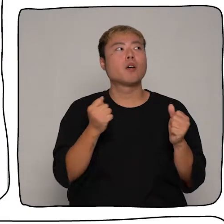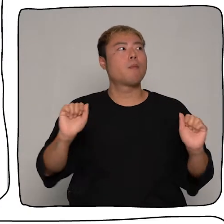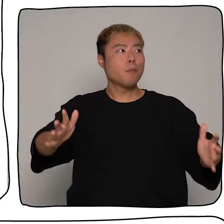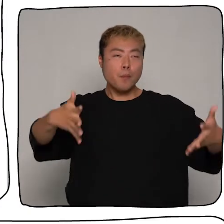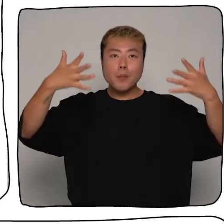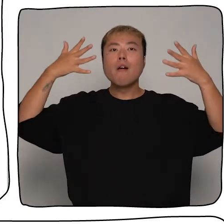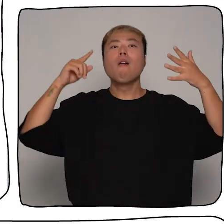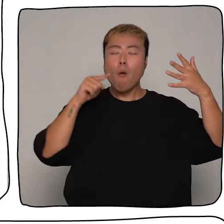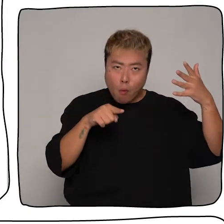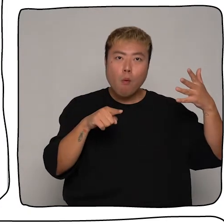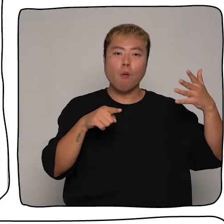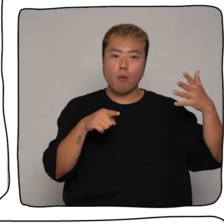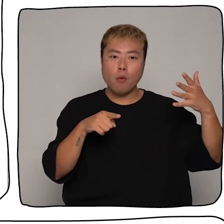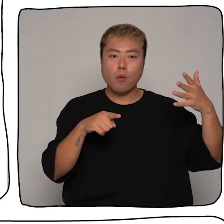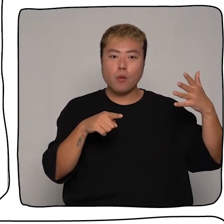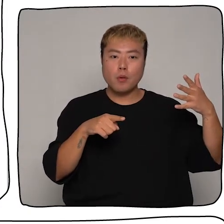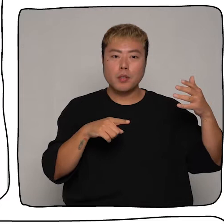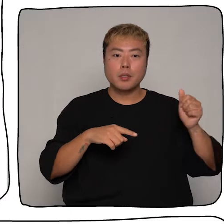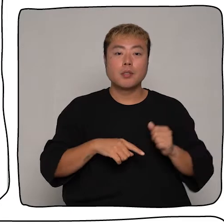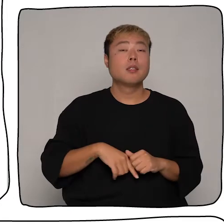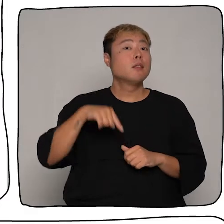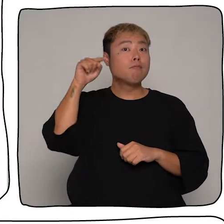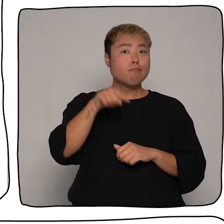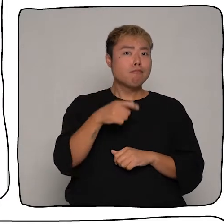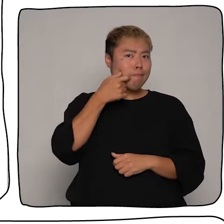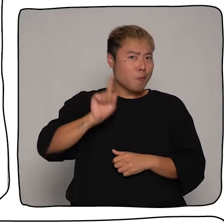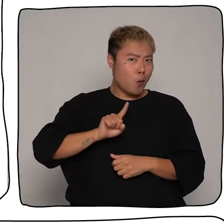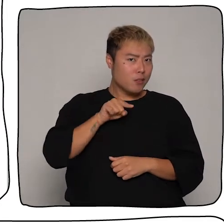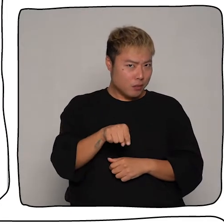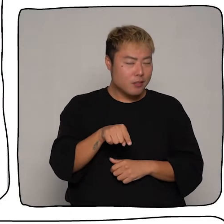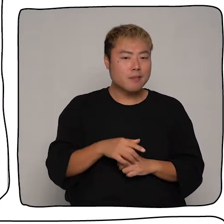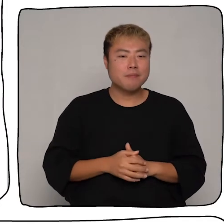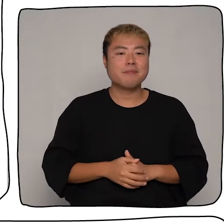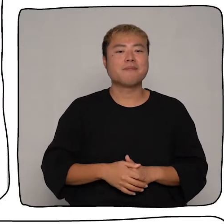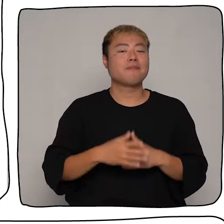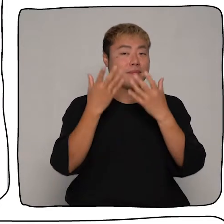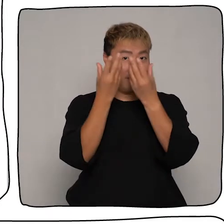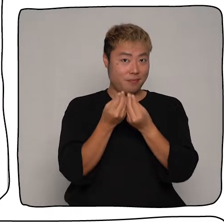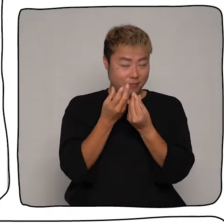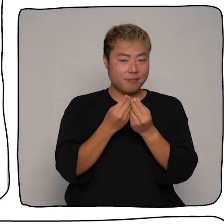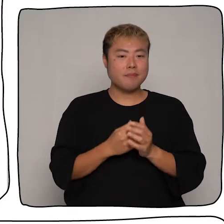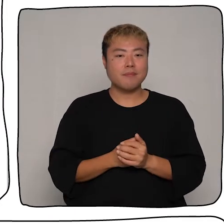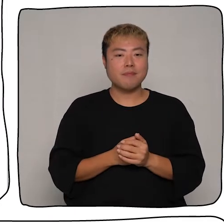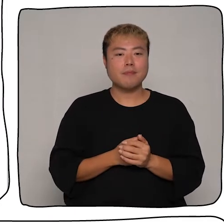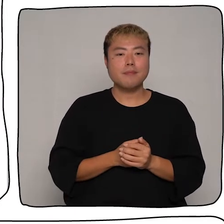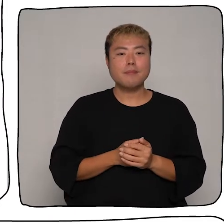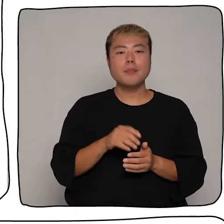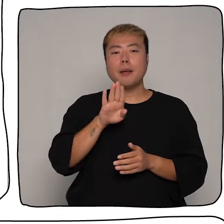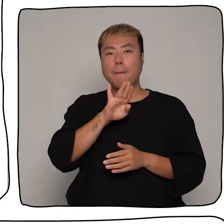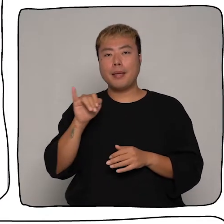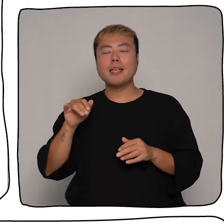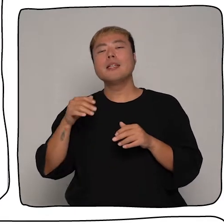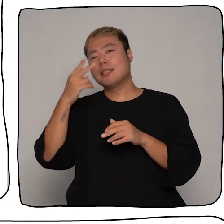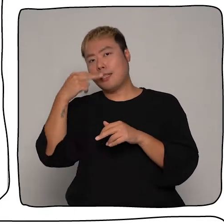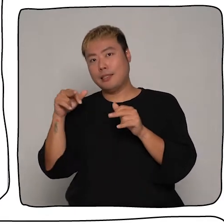environment. The mechanism is like this. For example, the body of